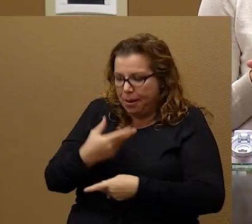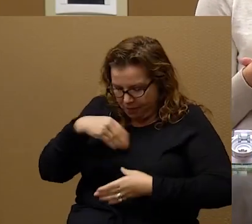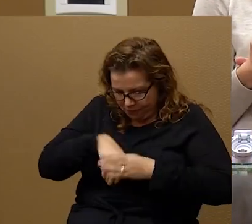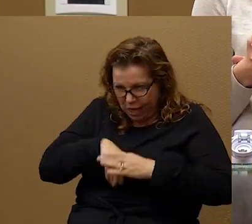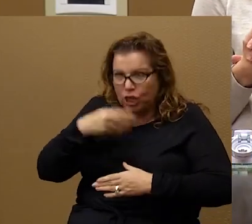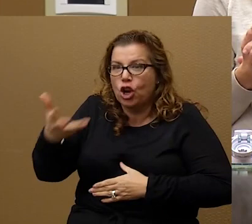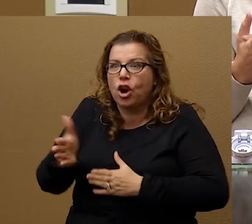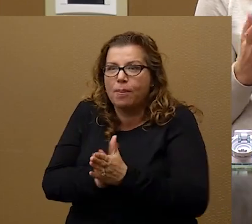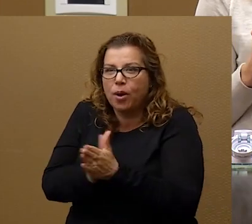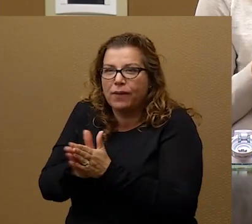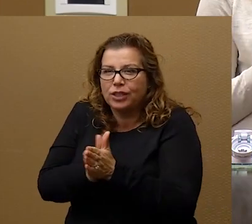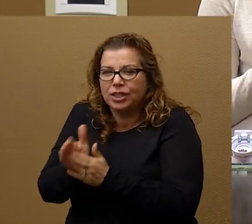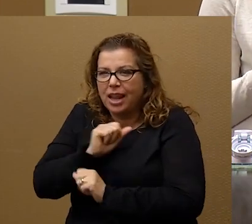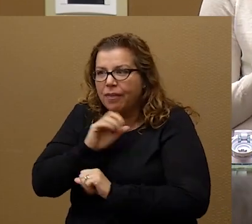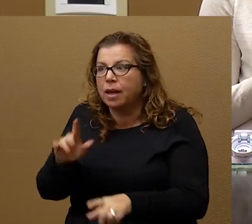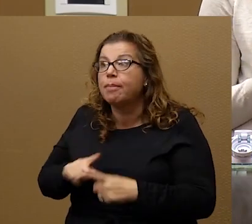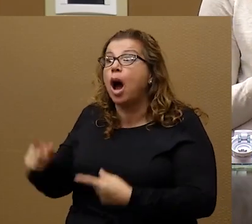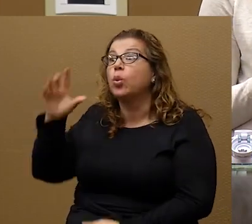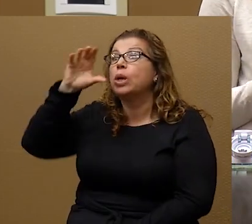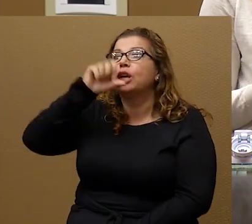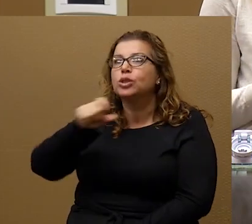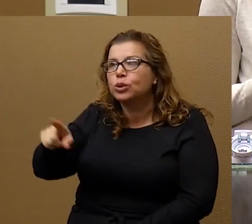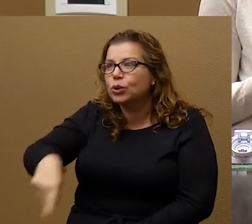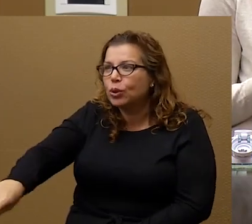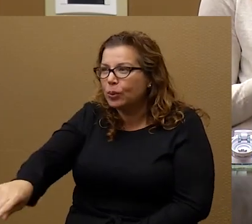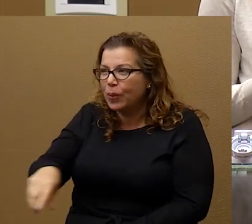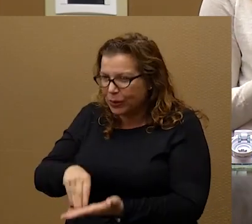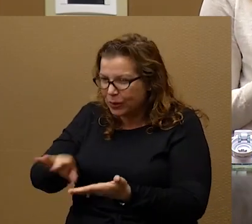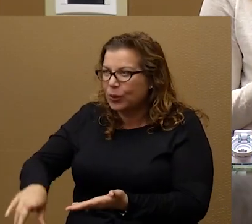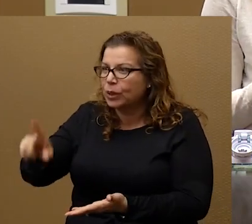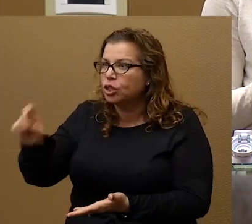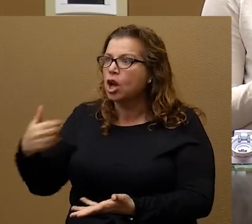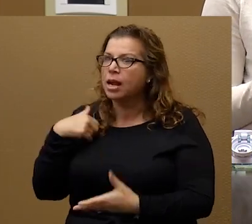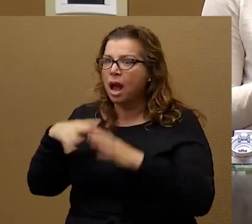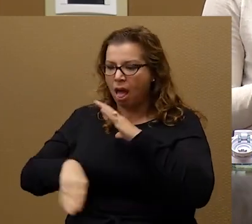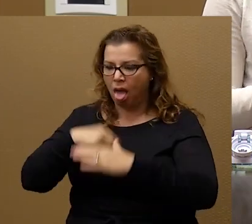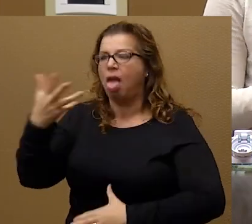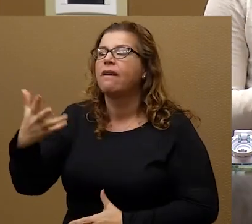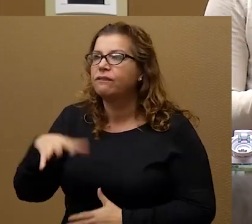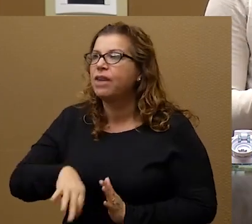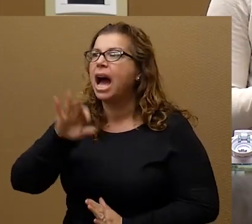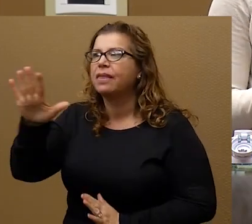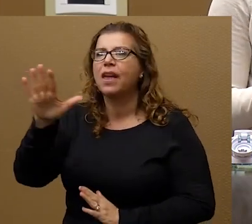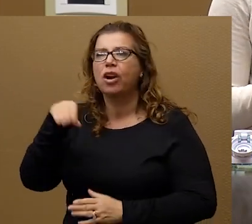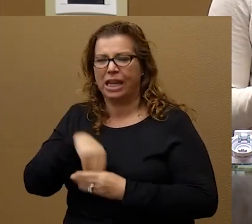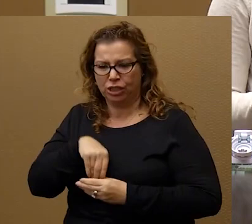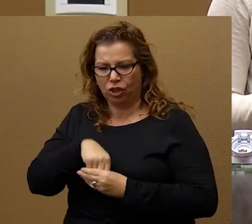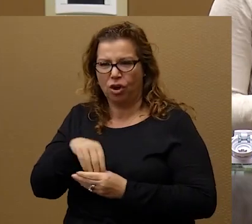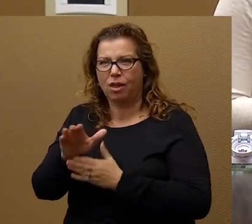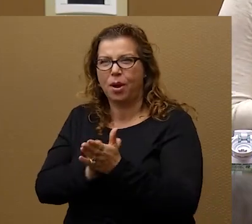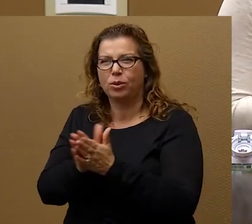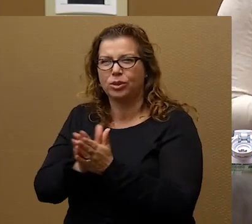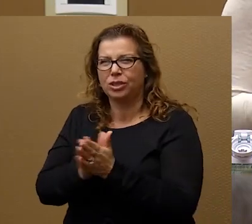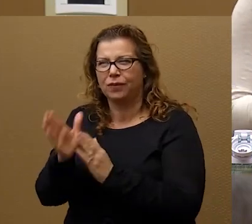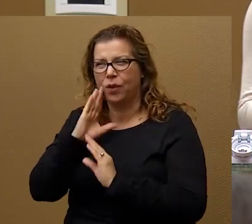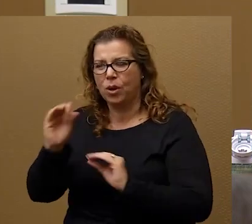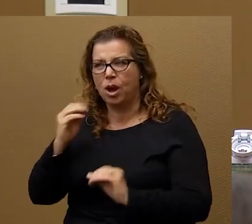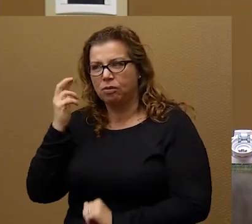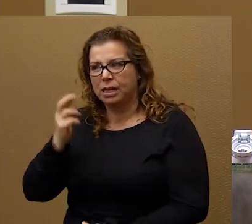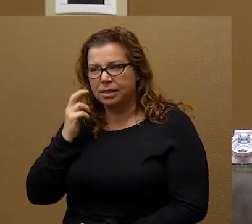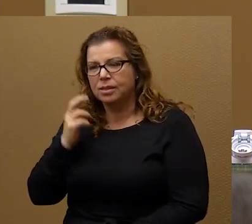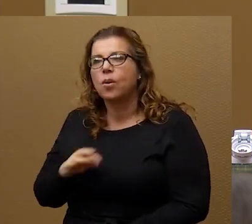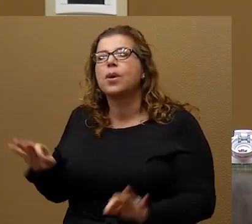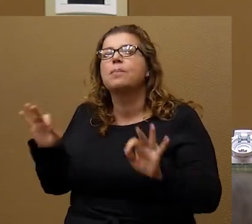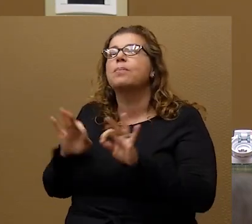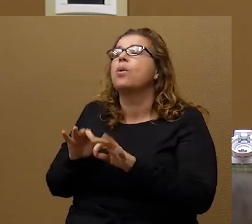kids should be intrinsically motivated to learn. Not necessarily. So just think about things that you can make, how you can